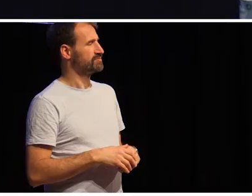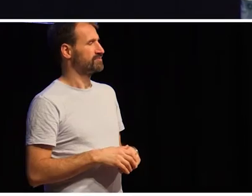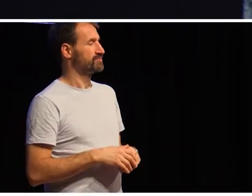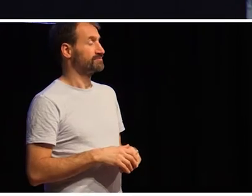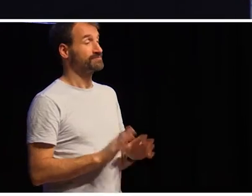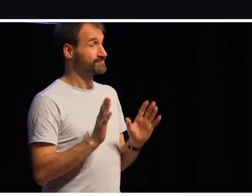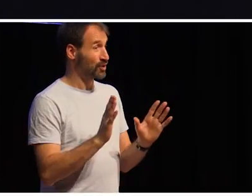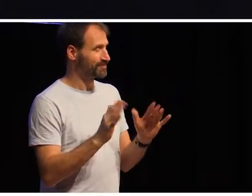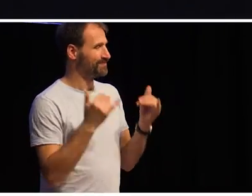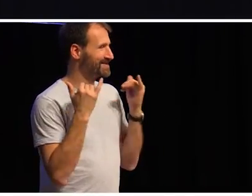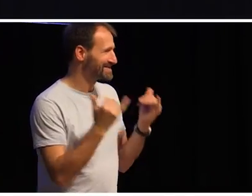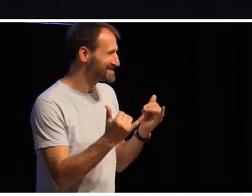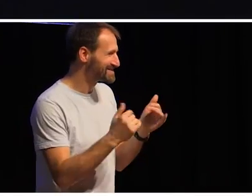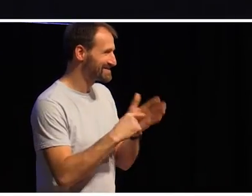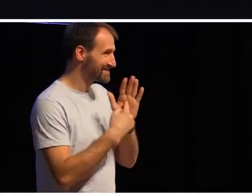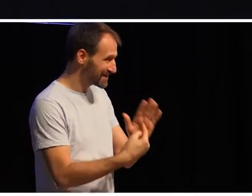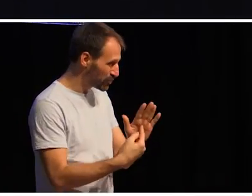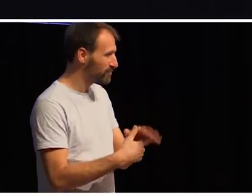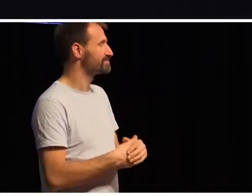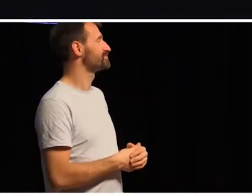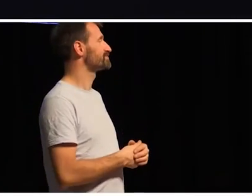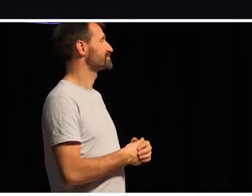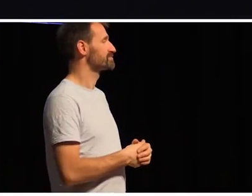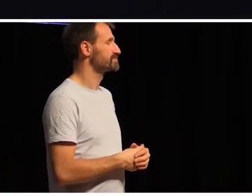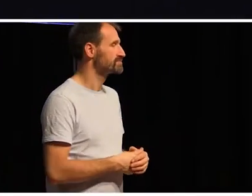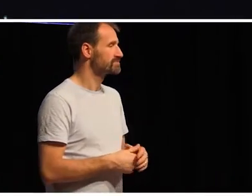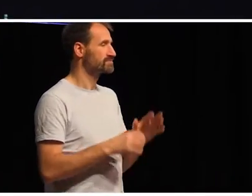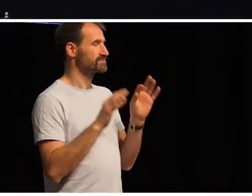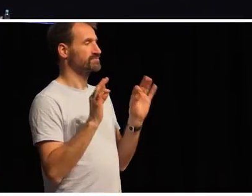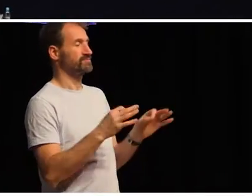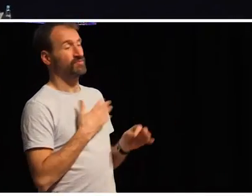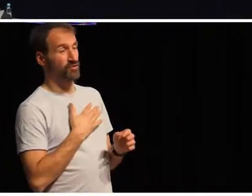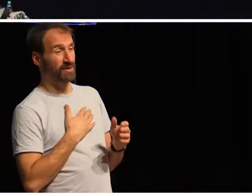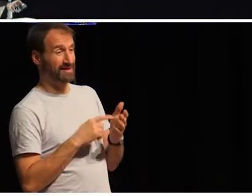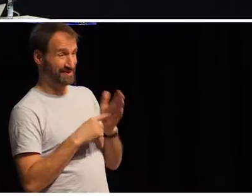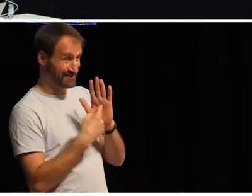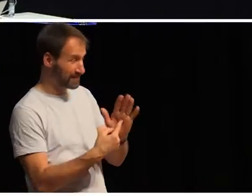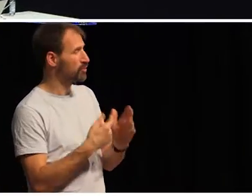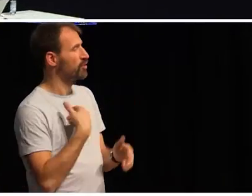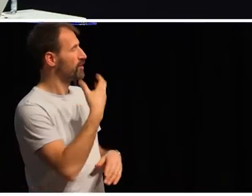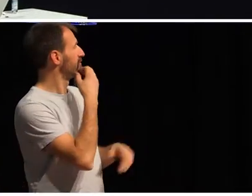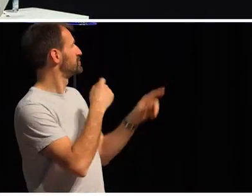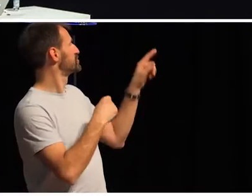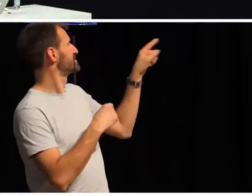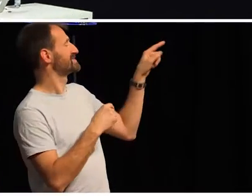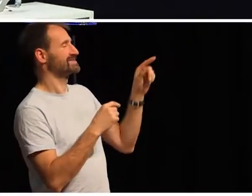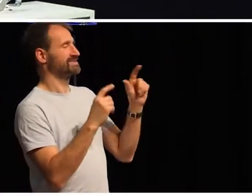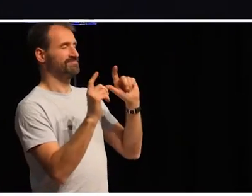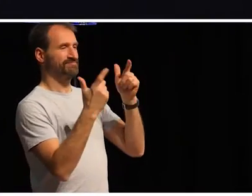And now for a little demo. For the demo, I'm going to use this little device here.